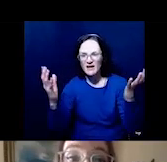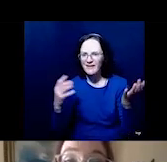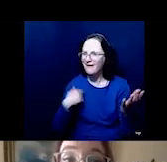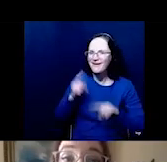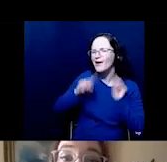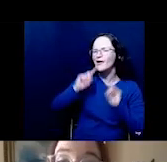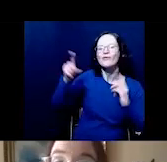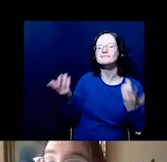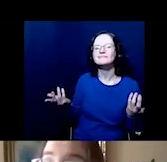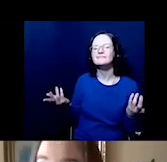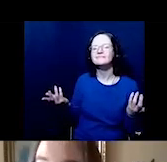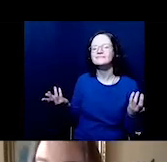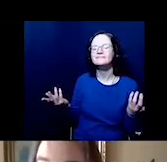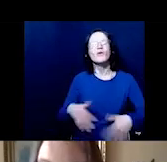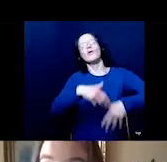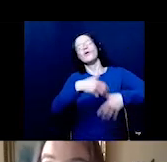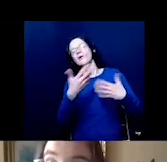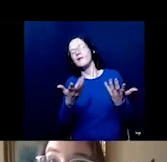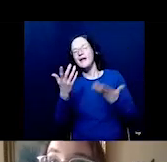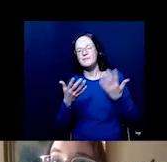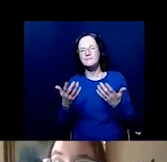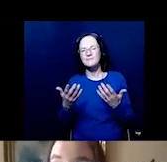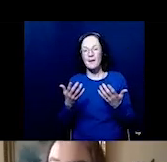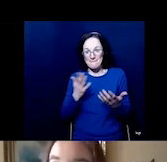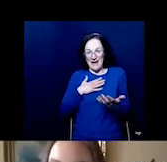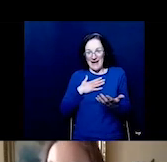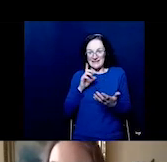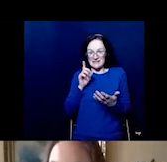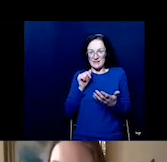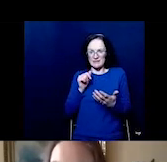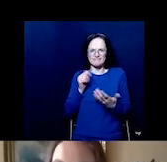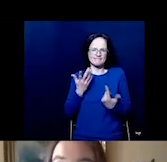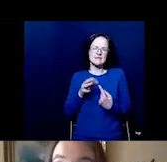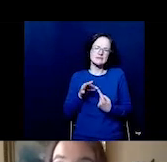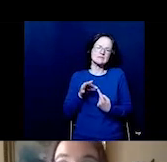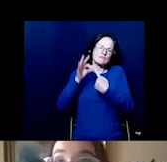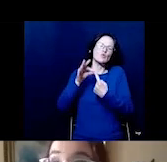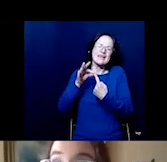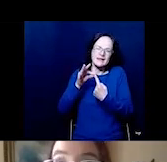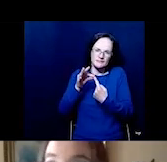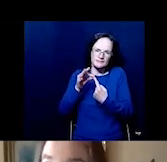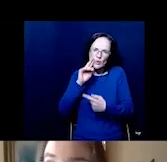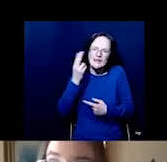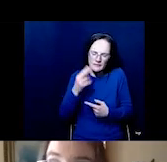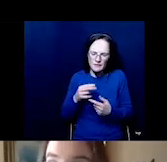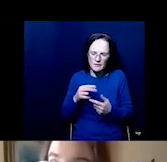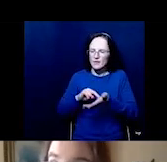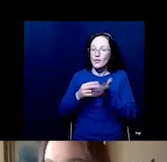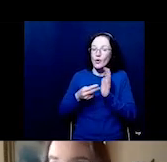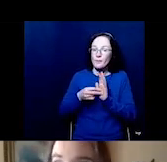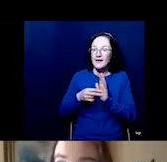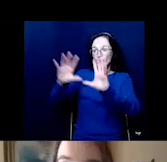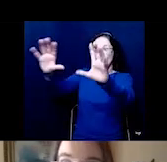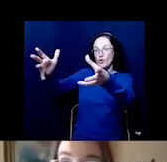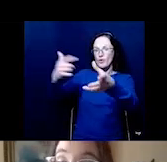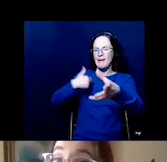can be difficult for some students to approach others. So not everybody is able to just go up and walk towards a group of